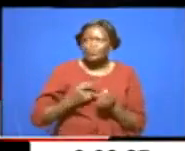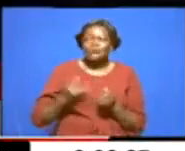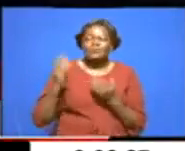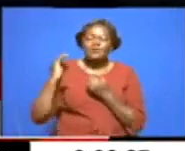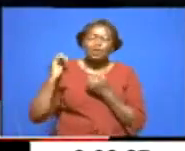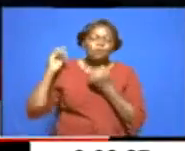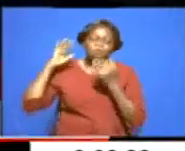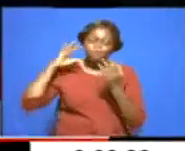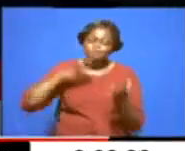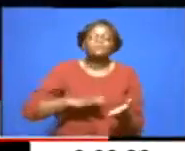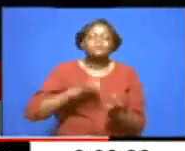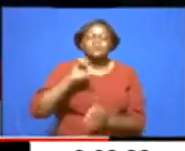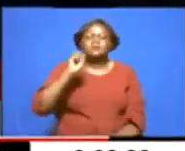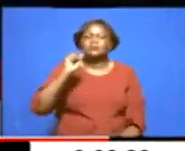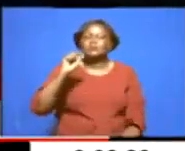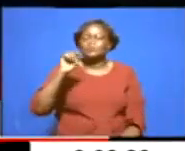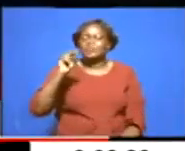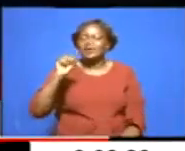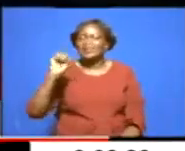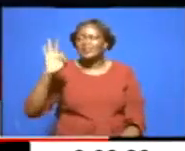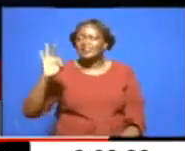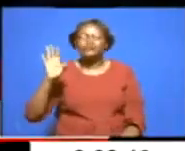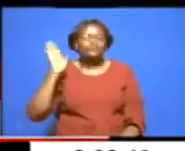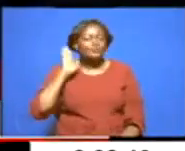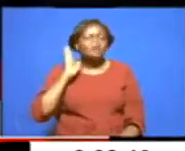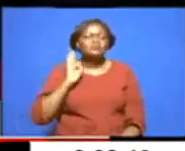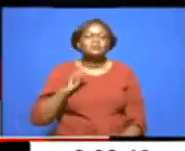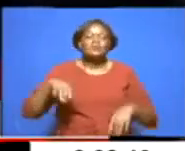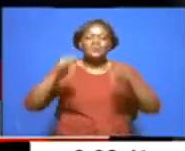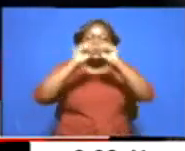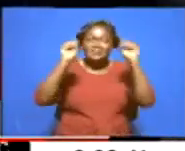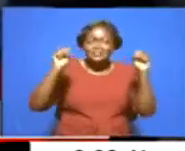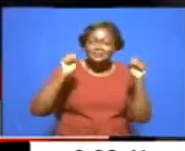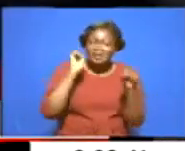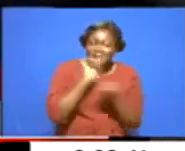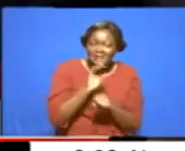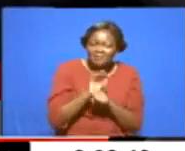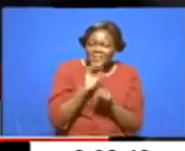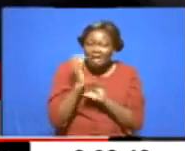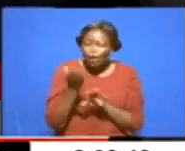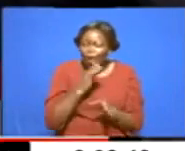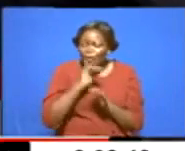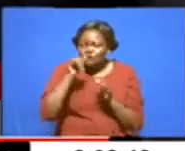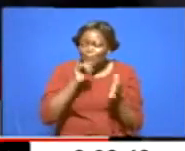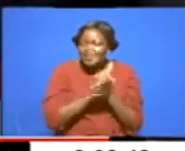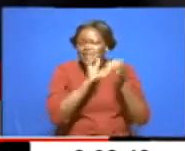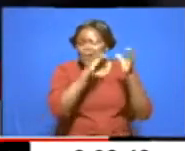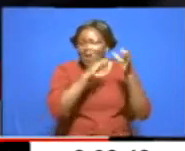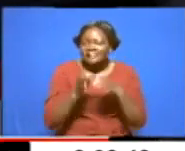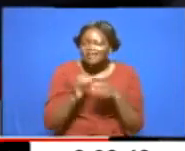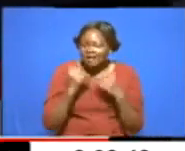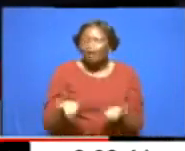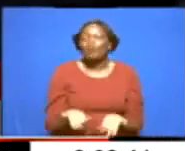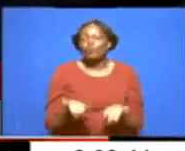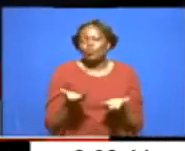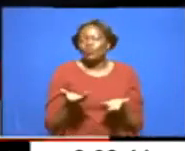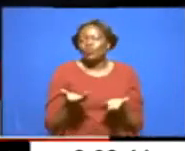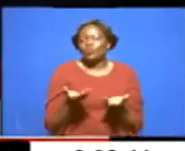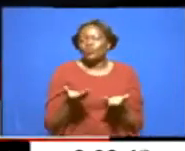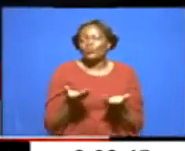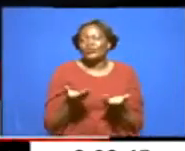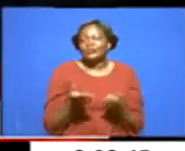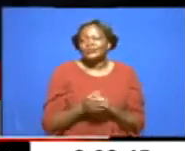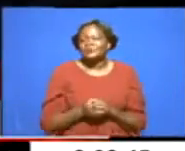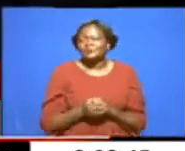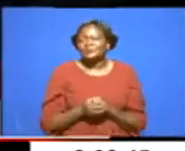3 to listen to the president, to give them political direction, as well as the Jubilee Party, reinvigorating the Jubilee